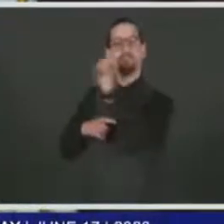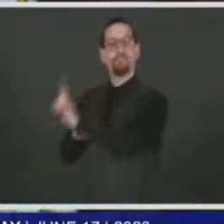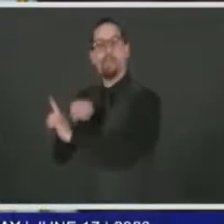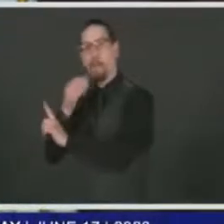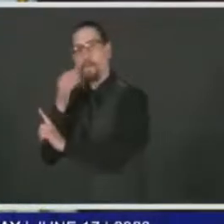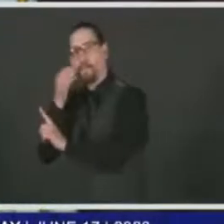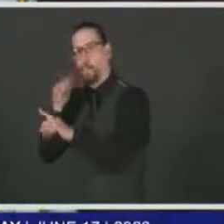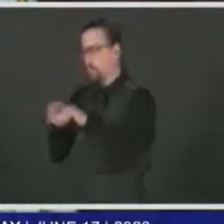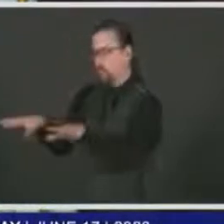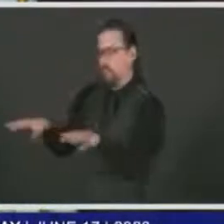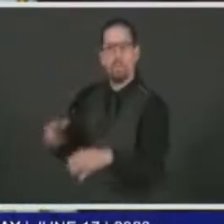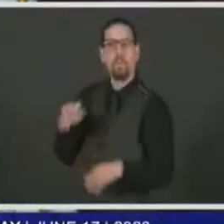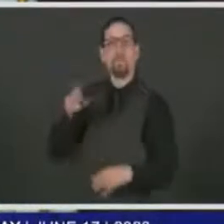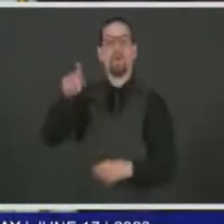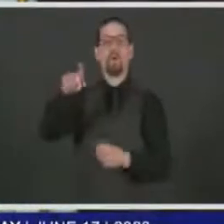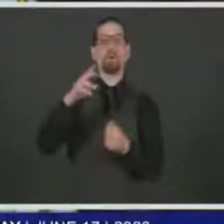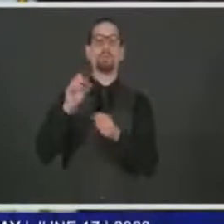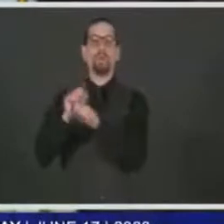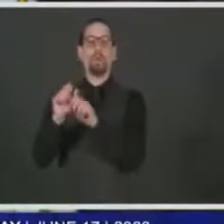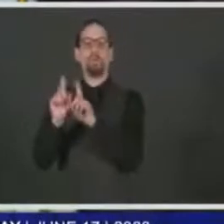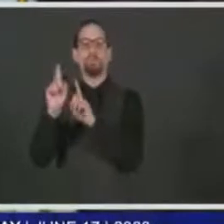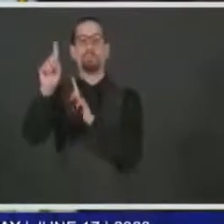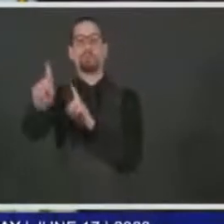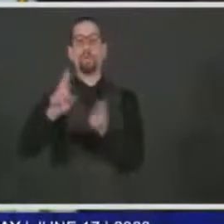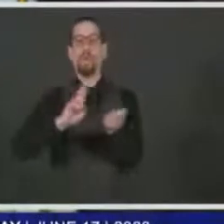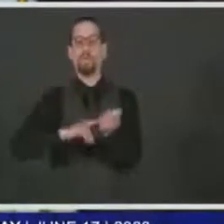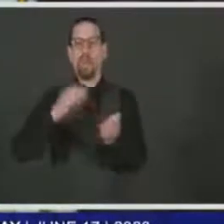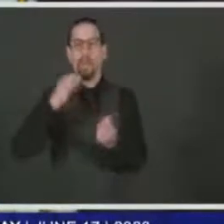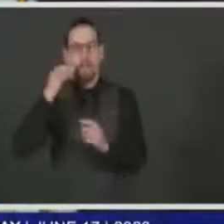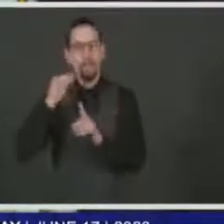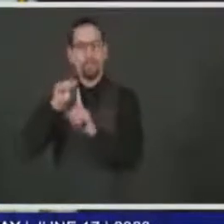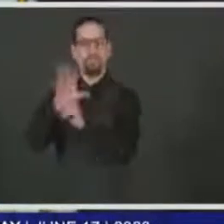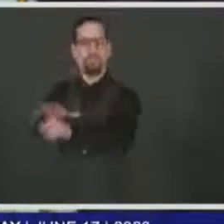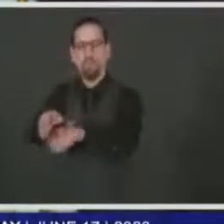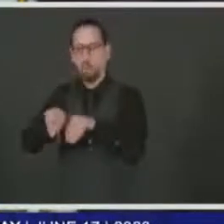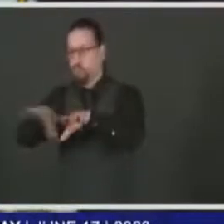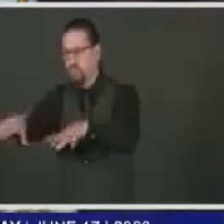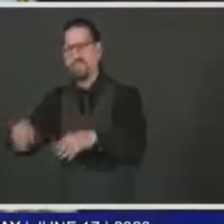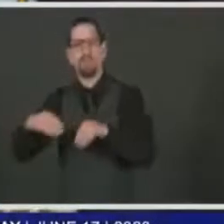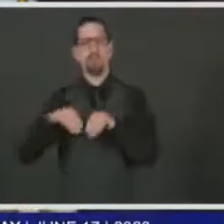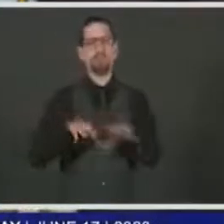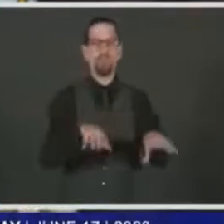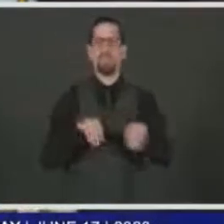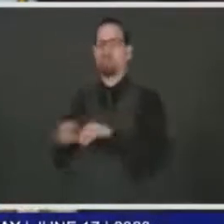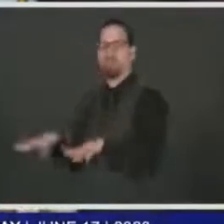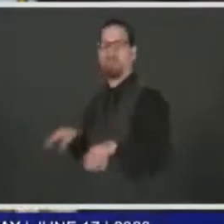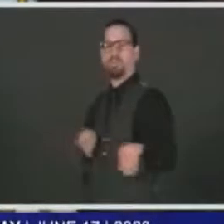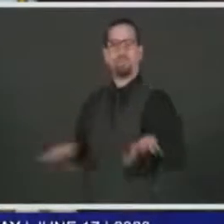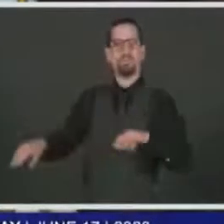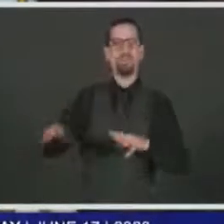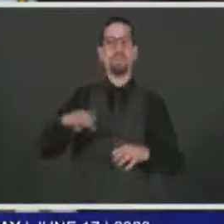etc. So they've been exposed. Then they come home to a crowded apartment,